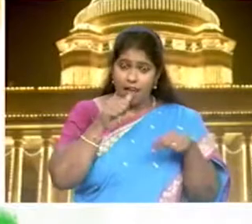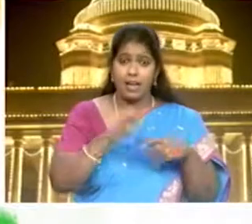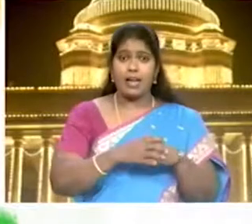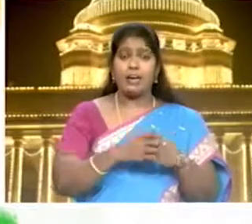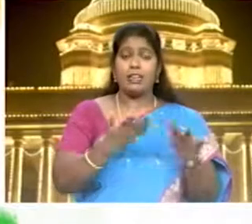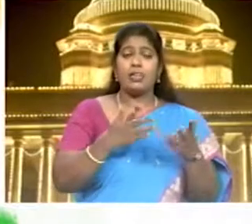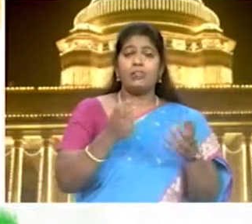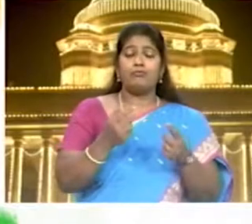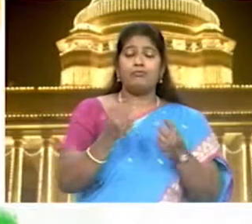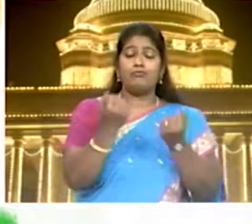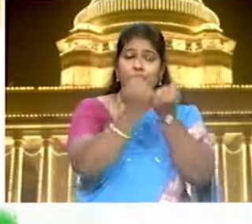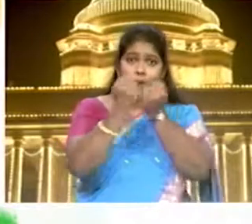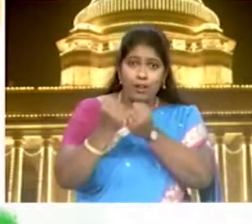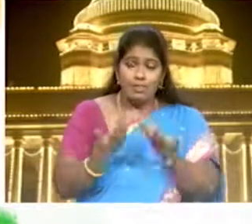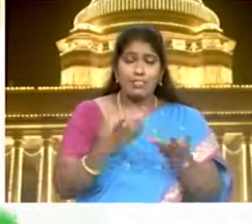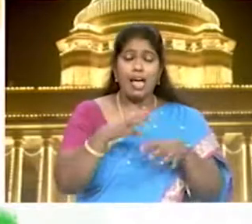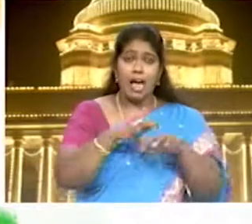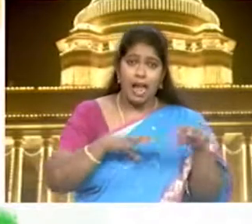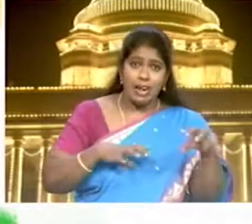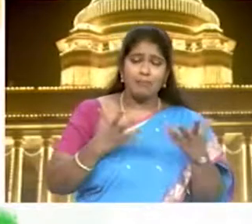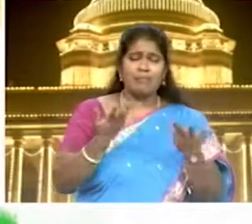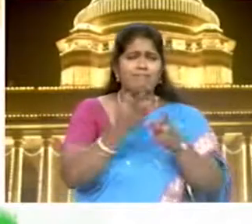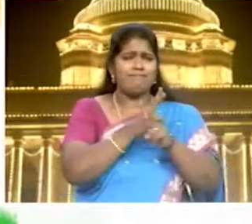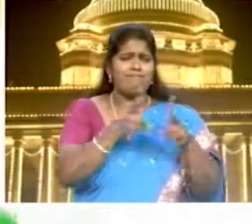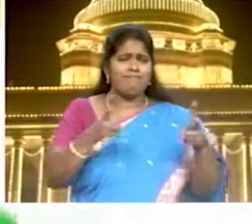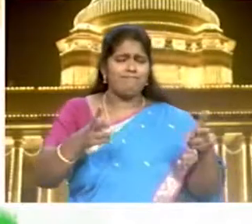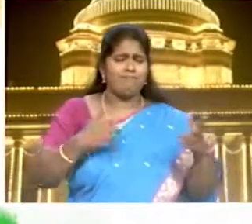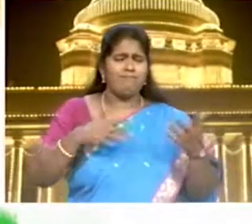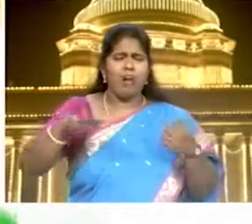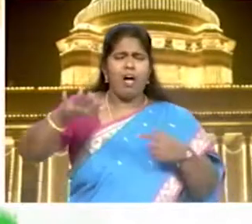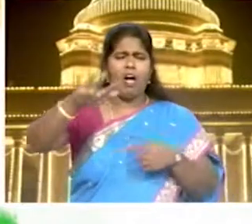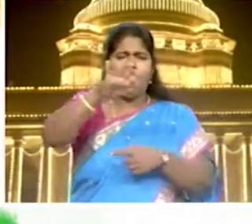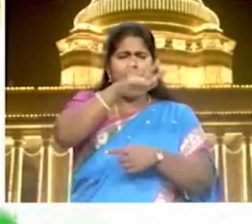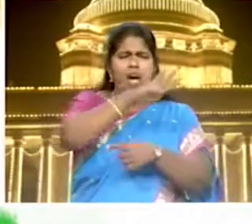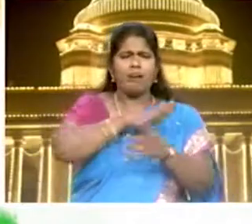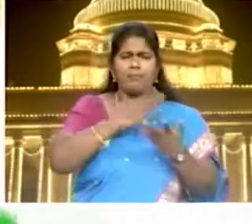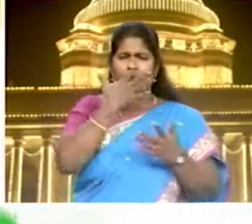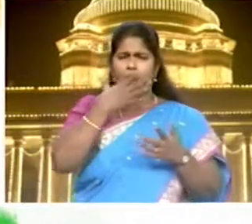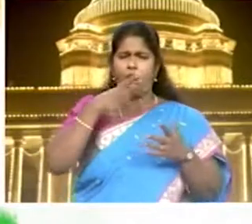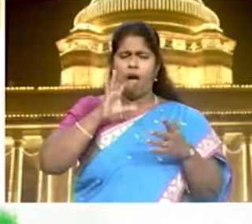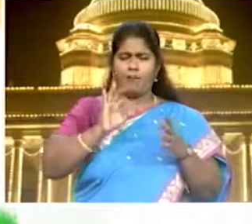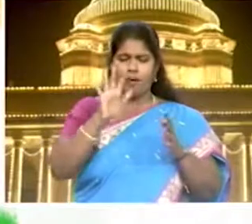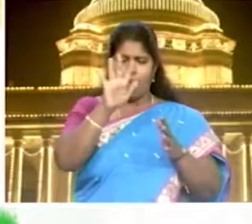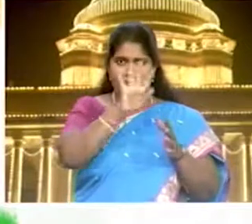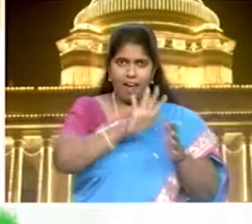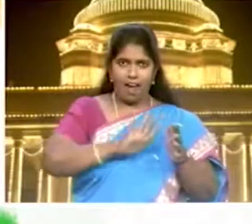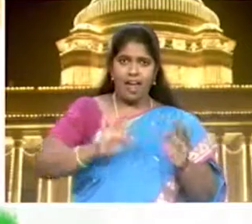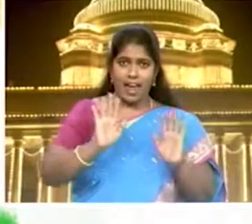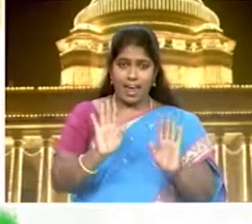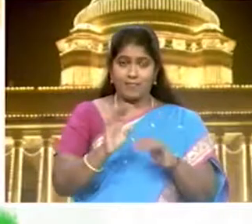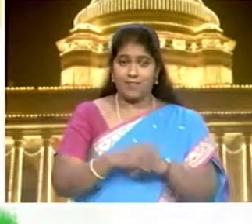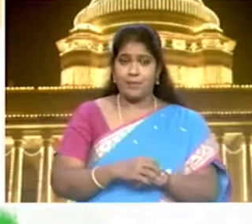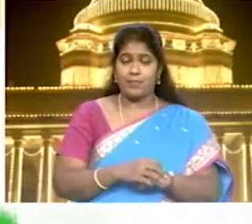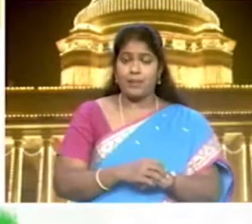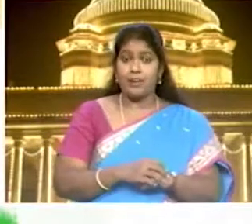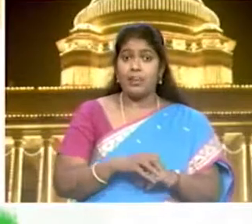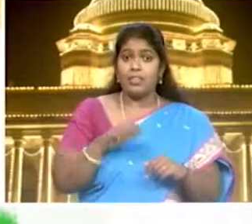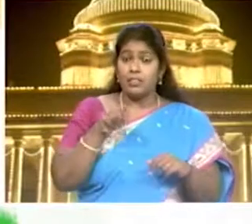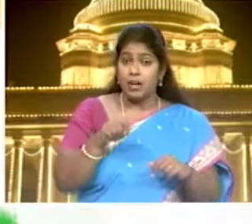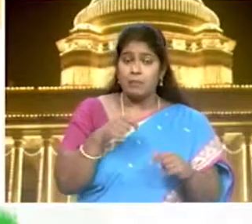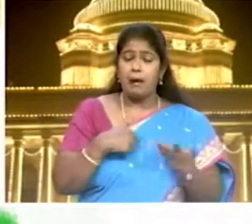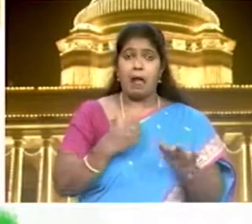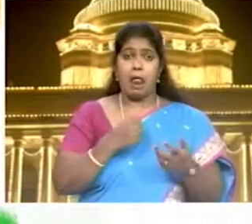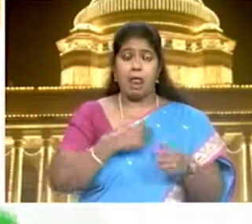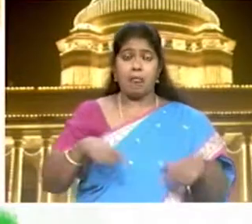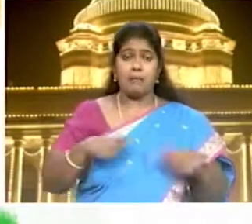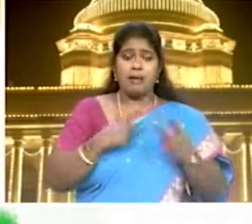and birds that live in such landscape. When the environment is facing new challenges, we